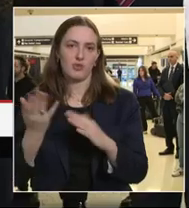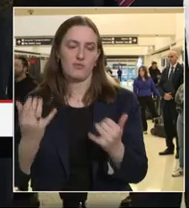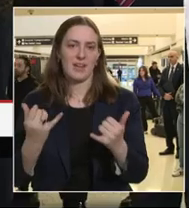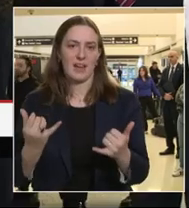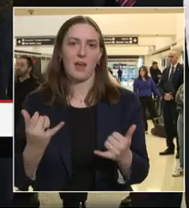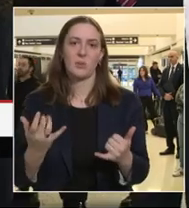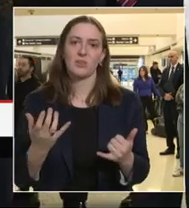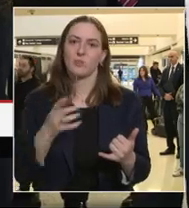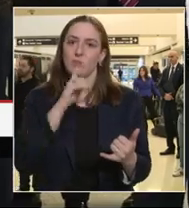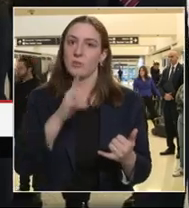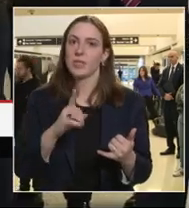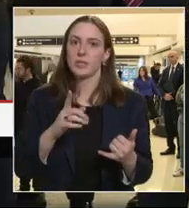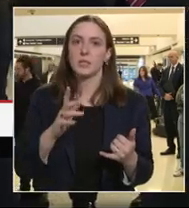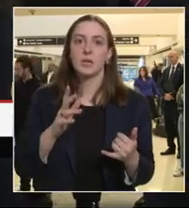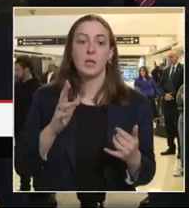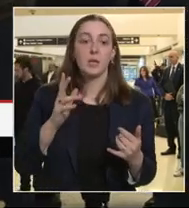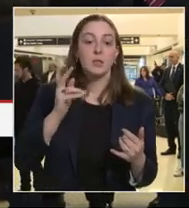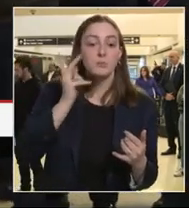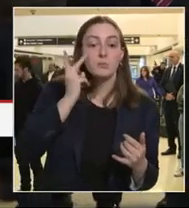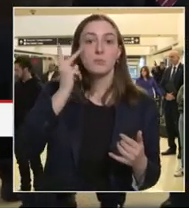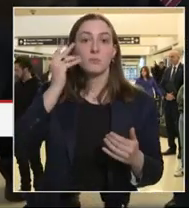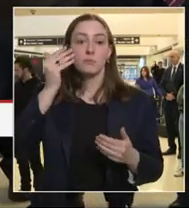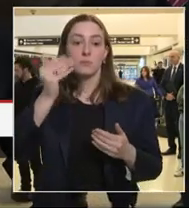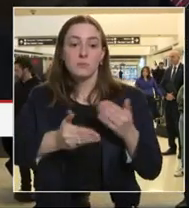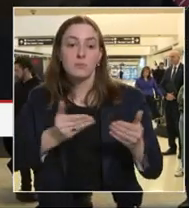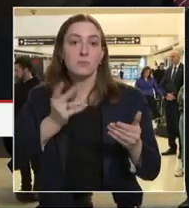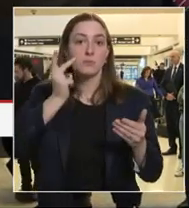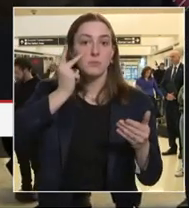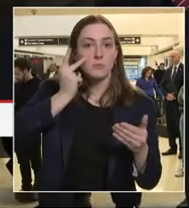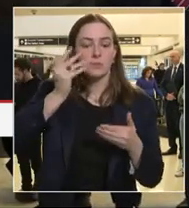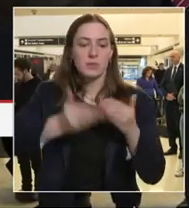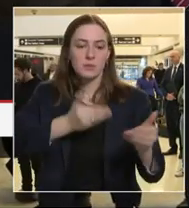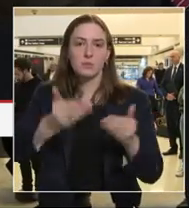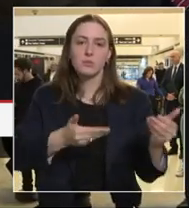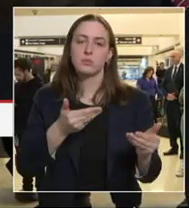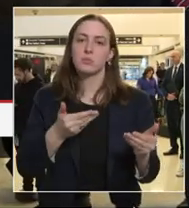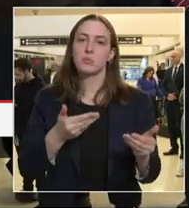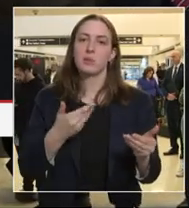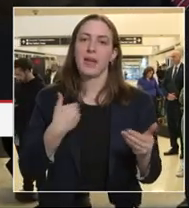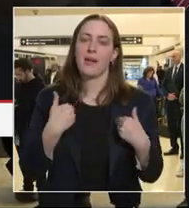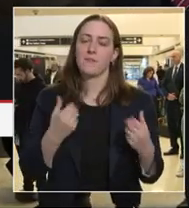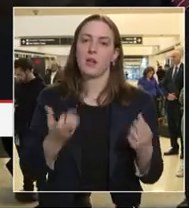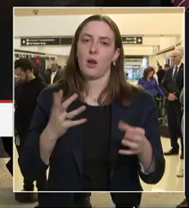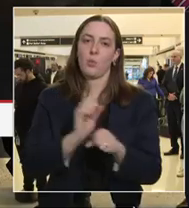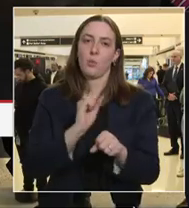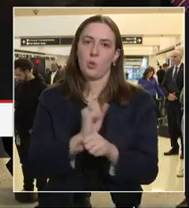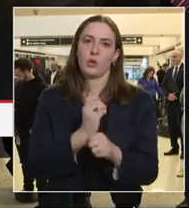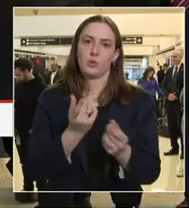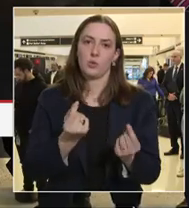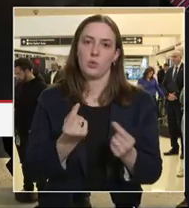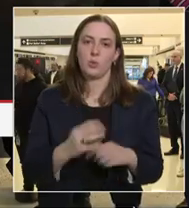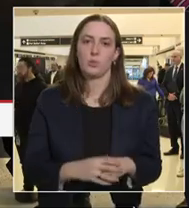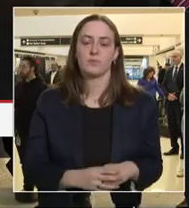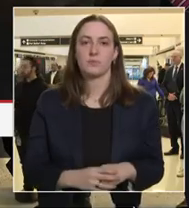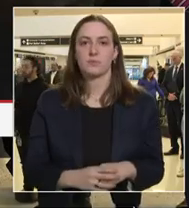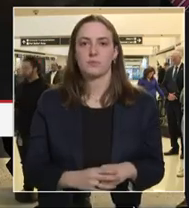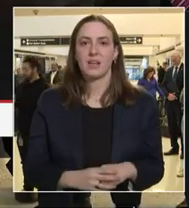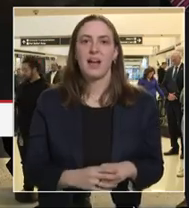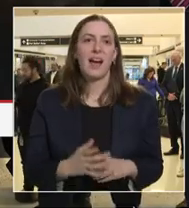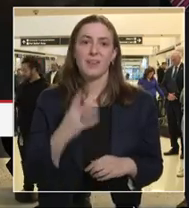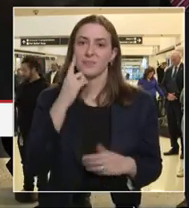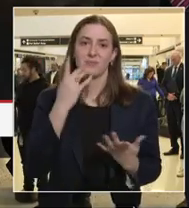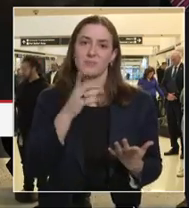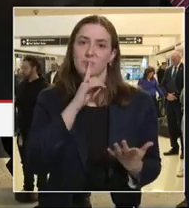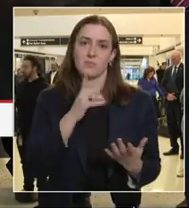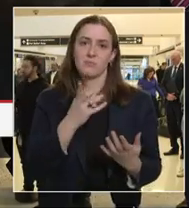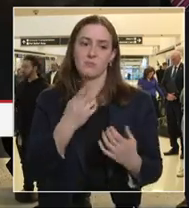and the crash area is a little spread out, so we've got some work to do. And I think it's a pretty normal type of